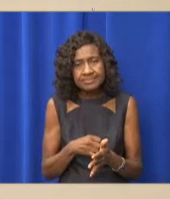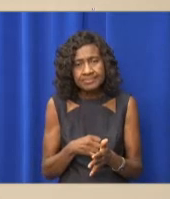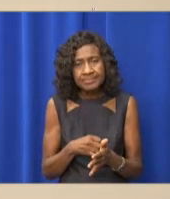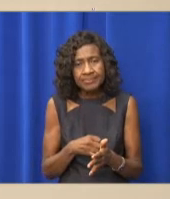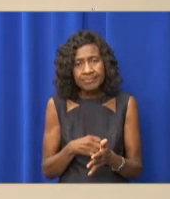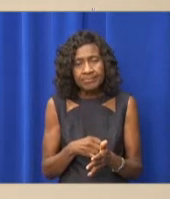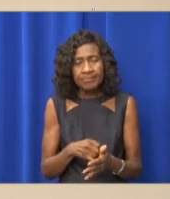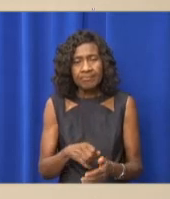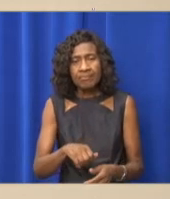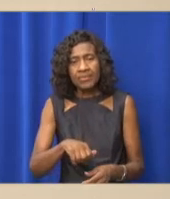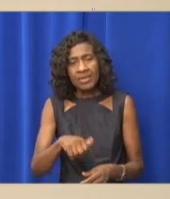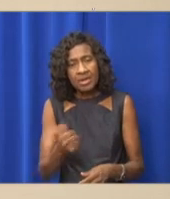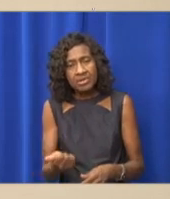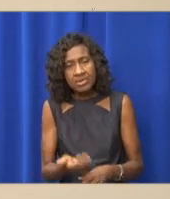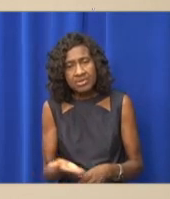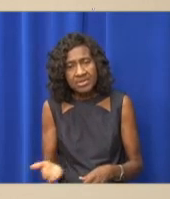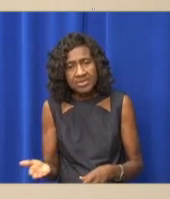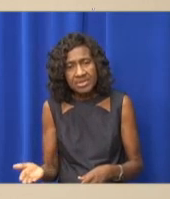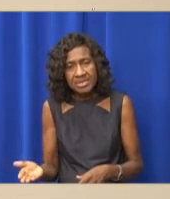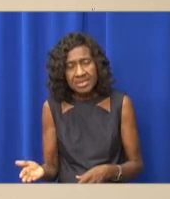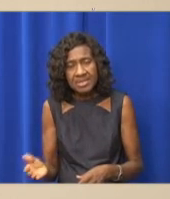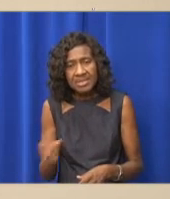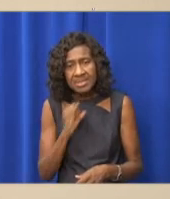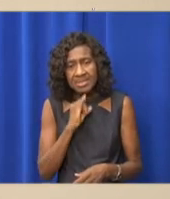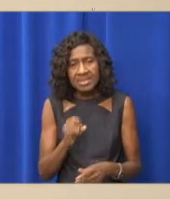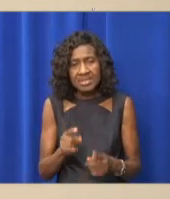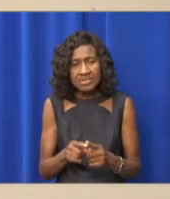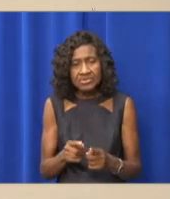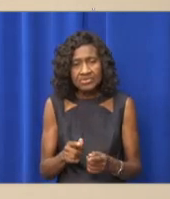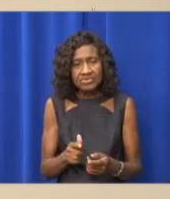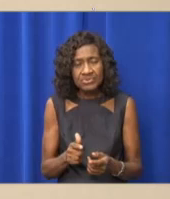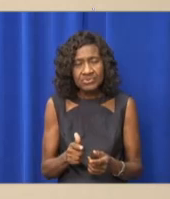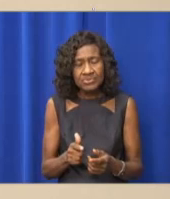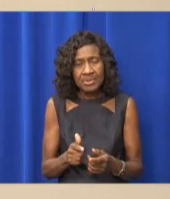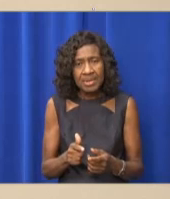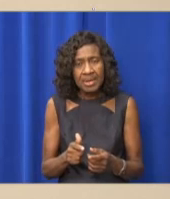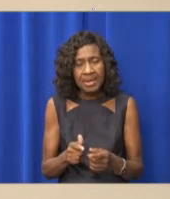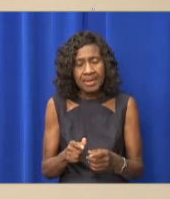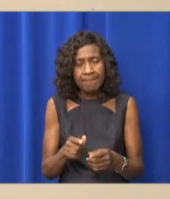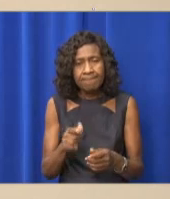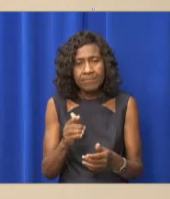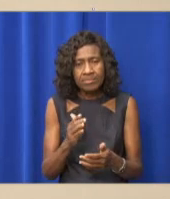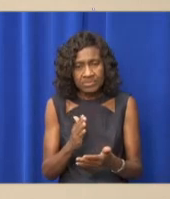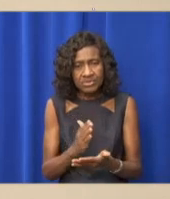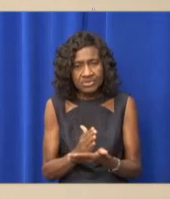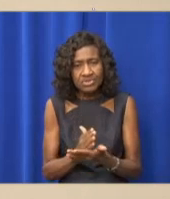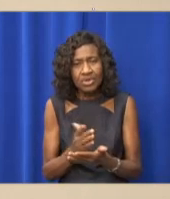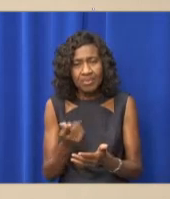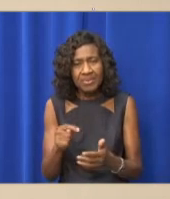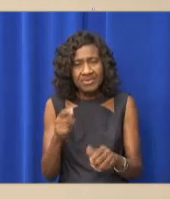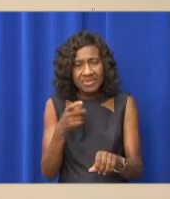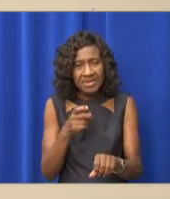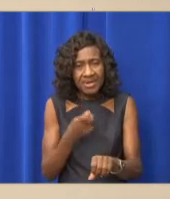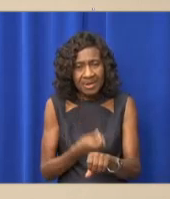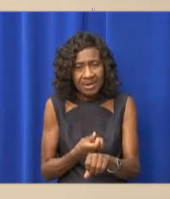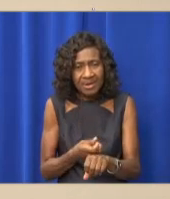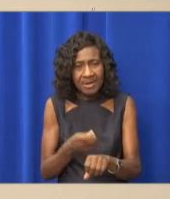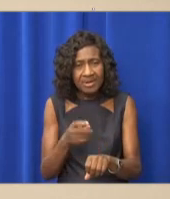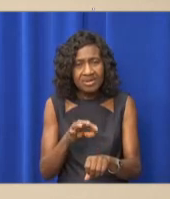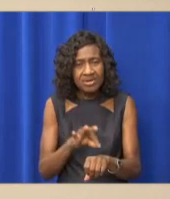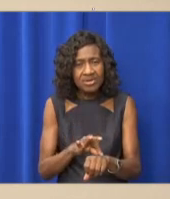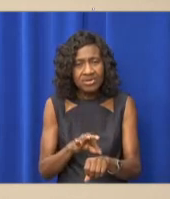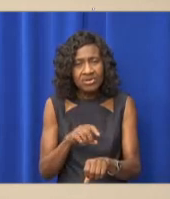trying to work out how we do is to lift the hard curfew on Sunday. And so we need to have